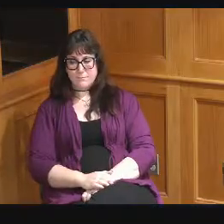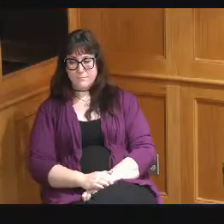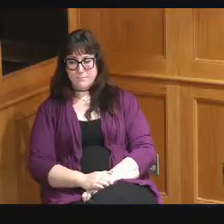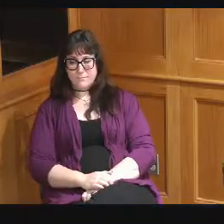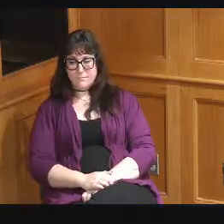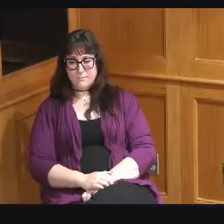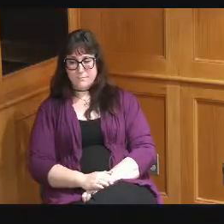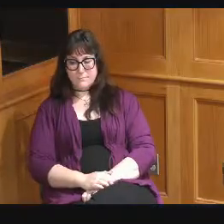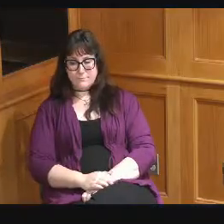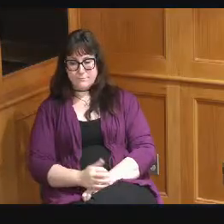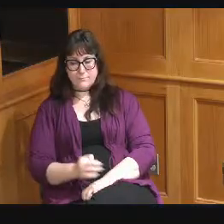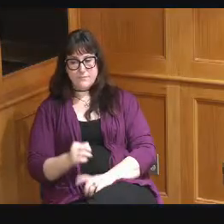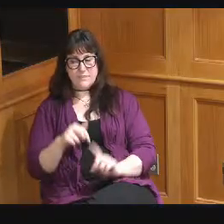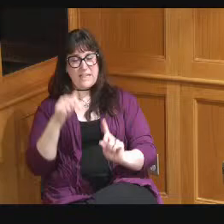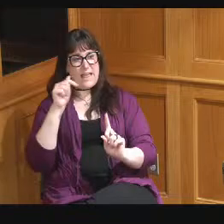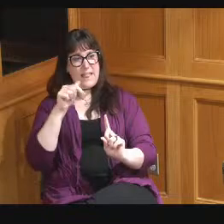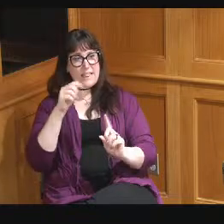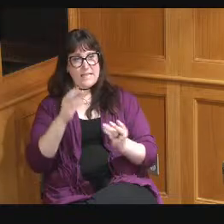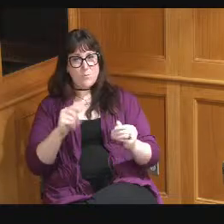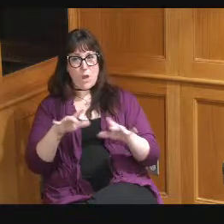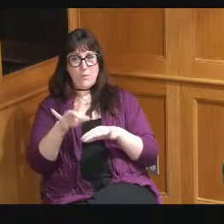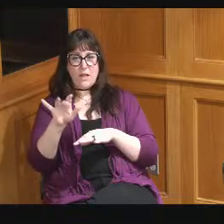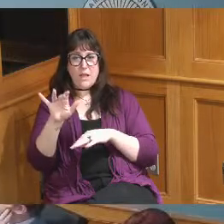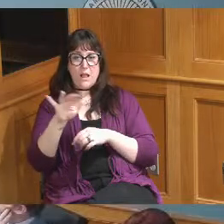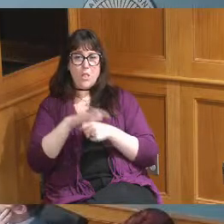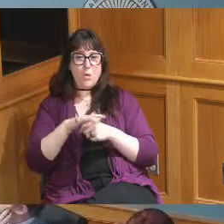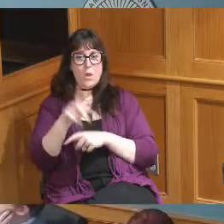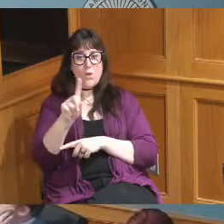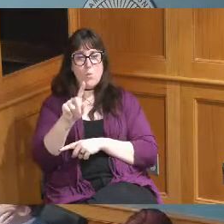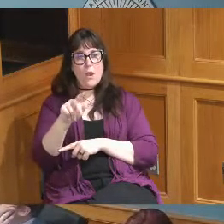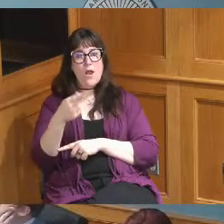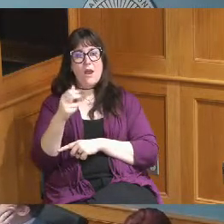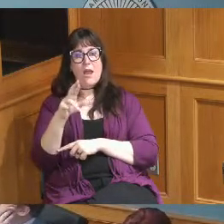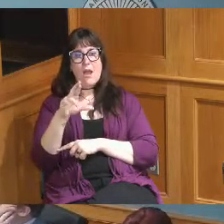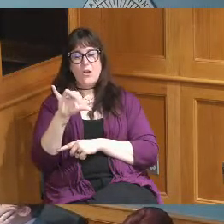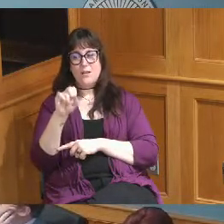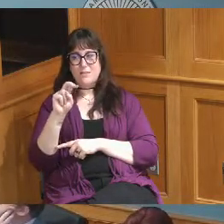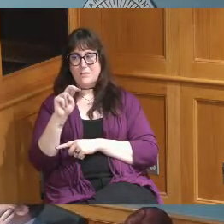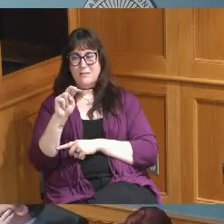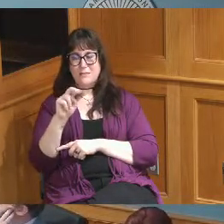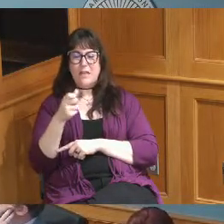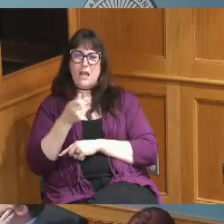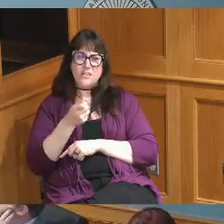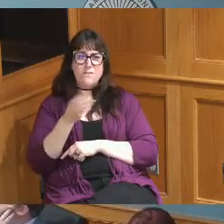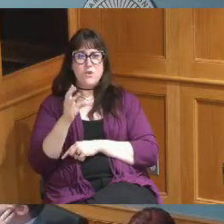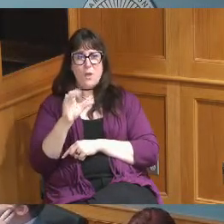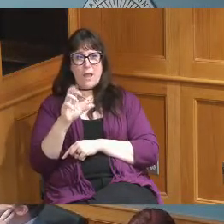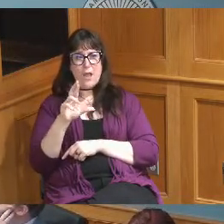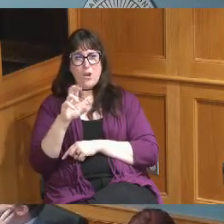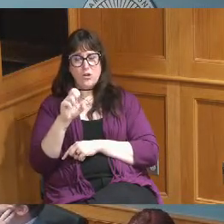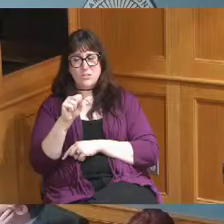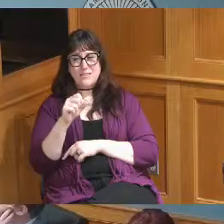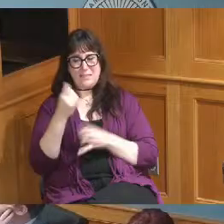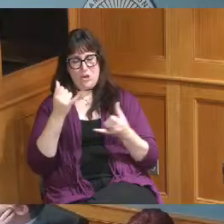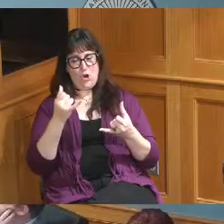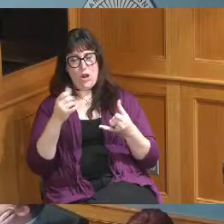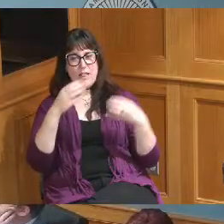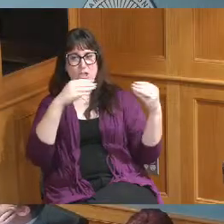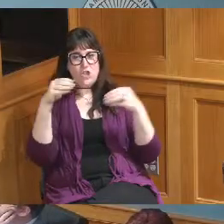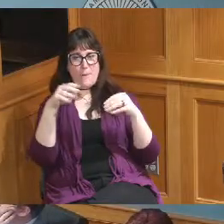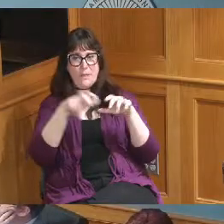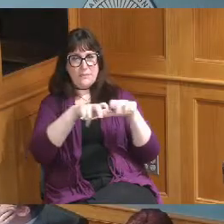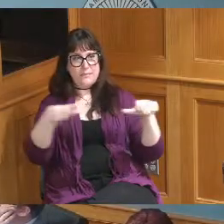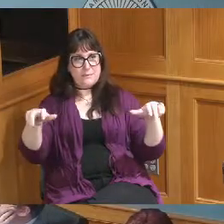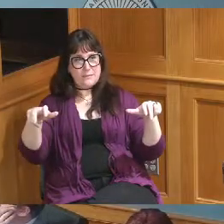This property is located on Harrison Avenue in Green Township. It's a couple acres. It's currently a retail strip center with a